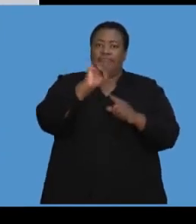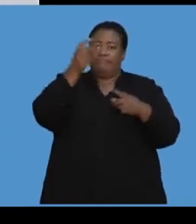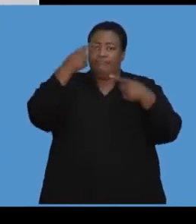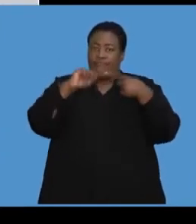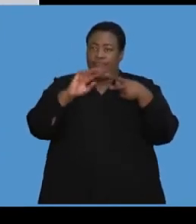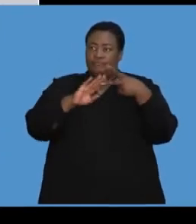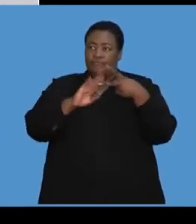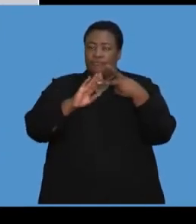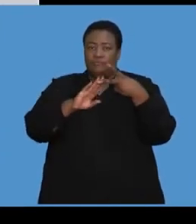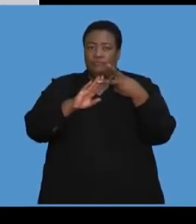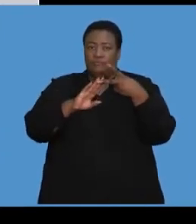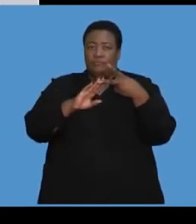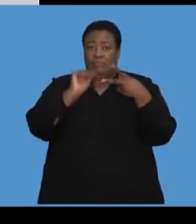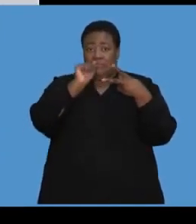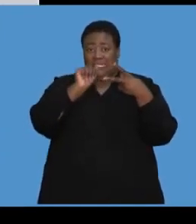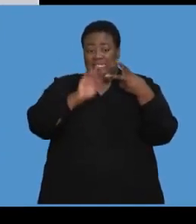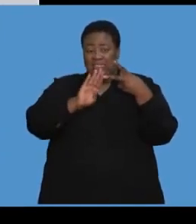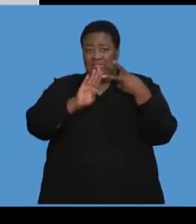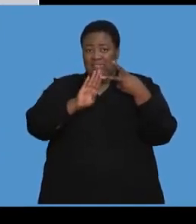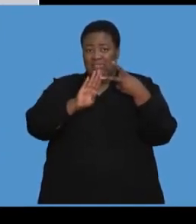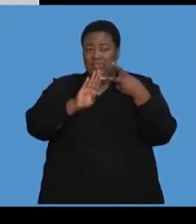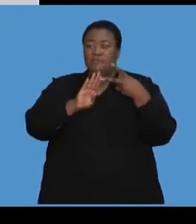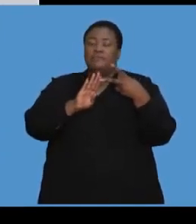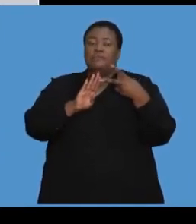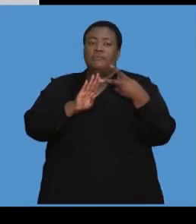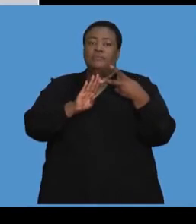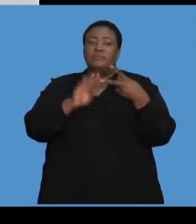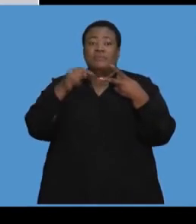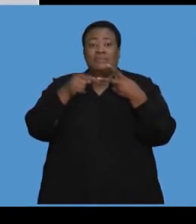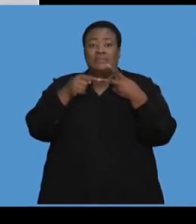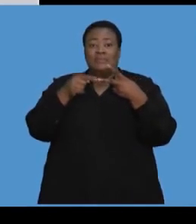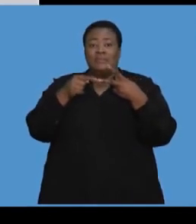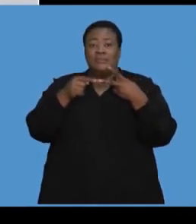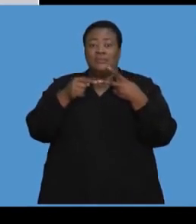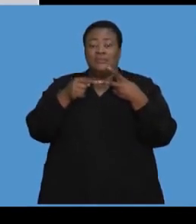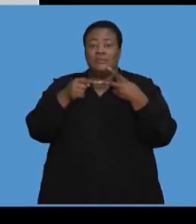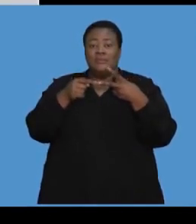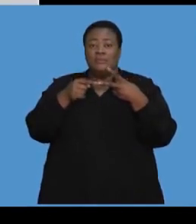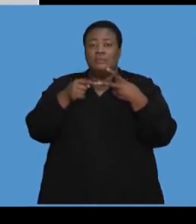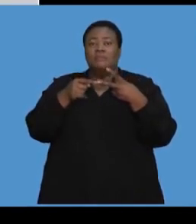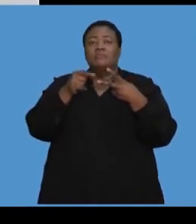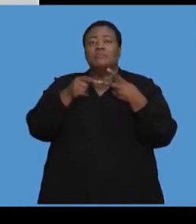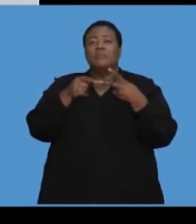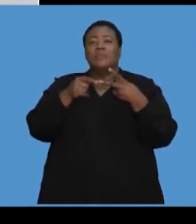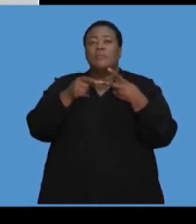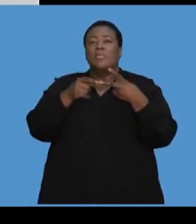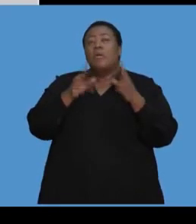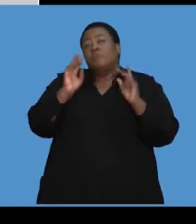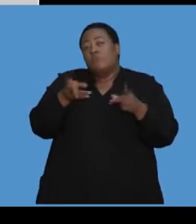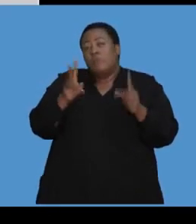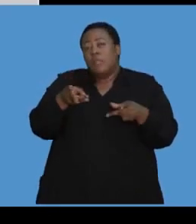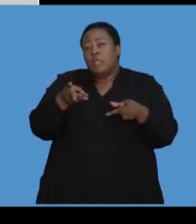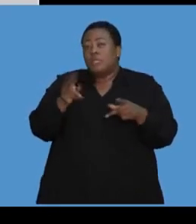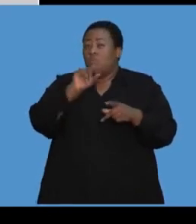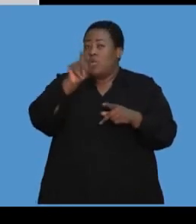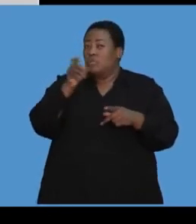says exogenous factors influencing business cycles. Exogenous factors influencing business cycles. Typically, when you get